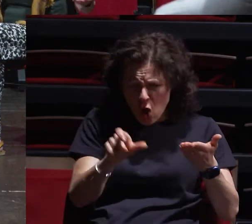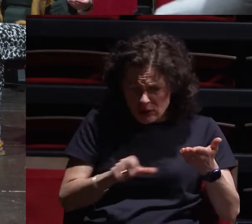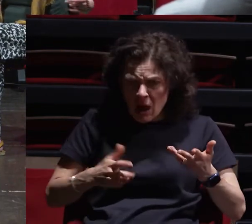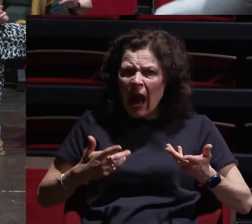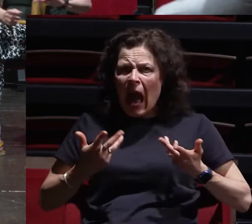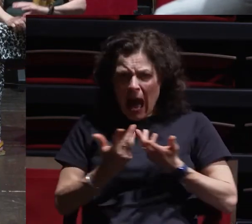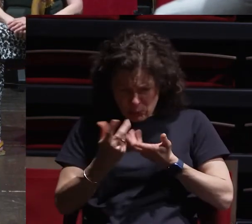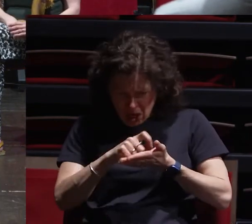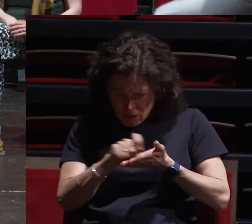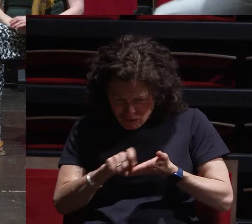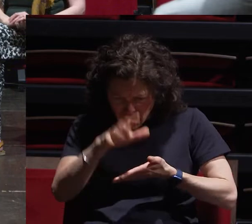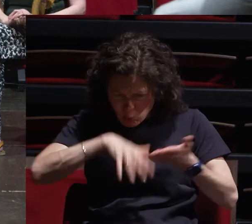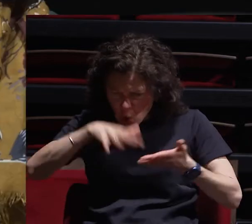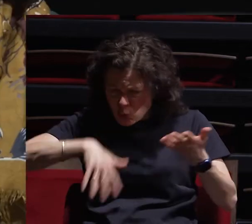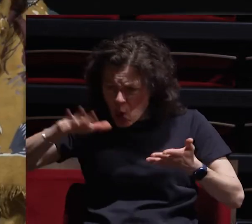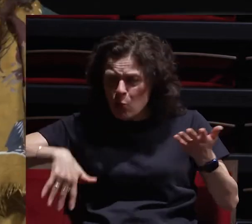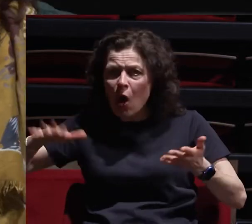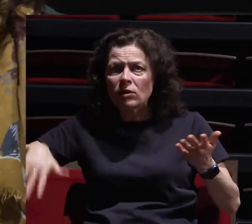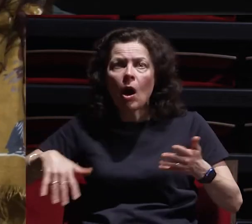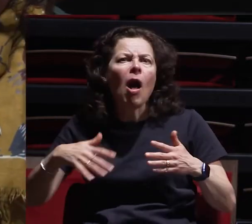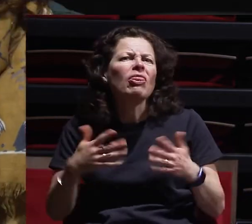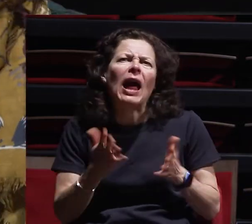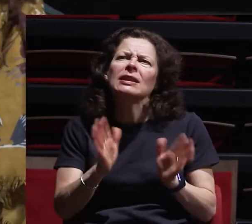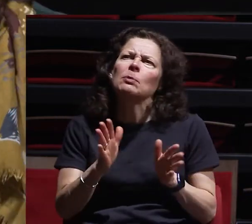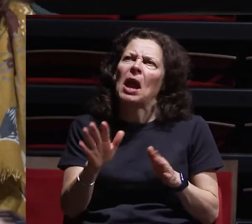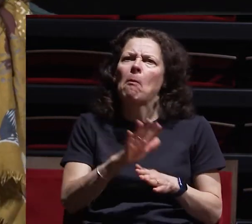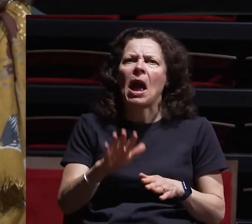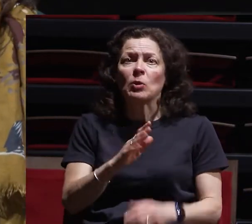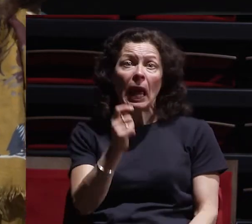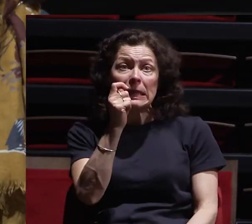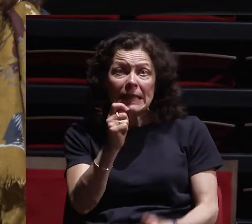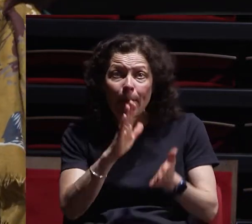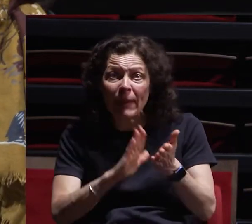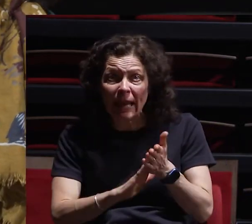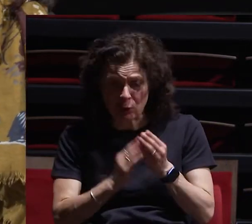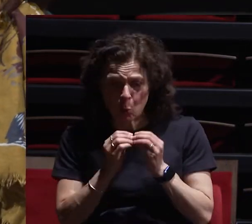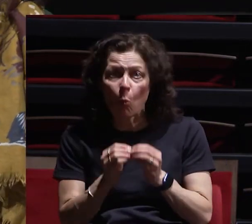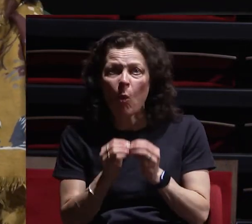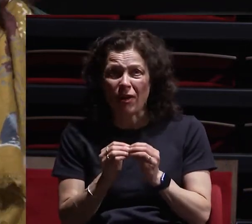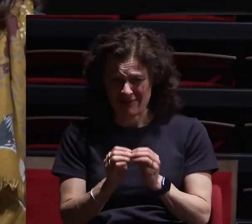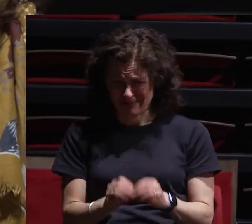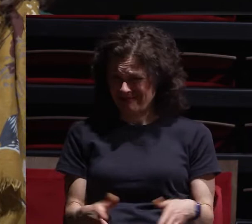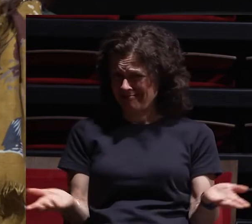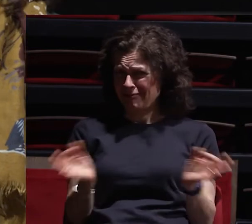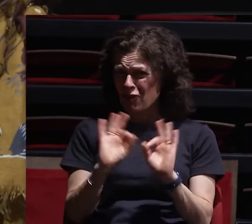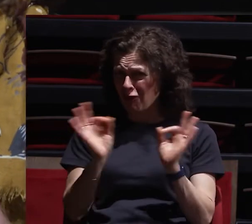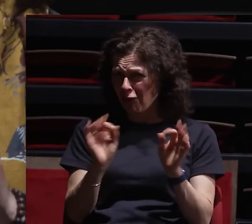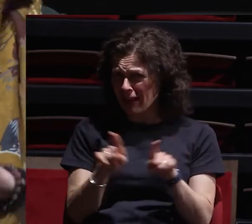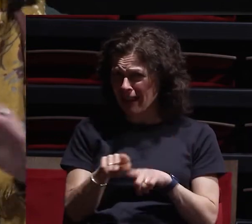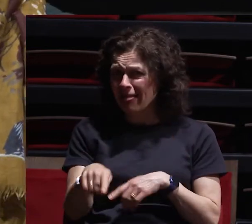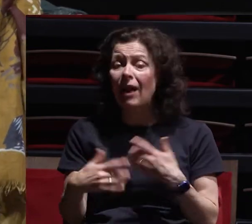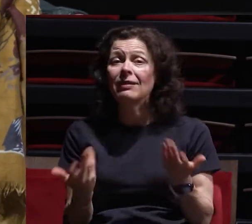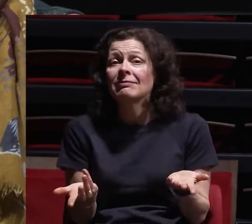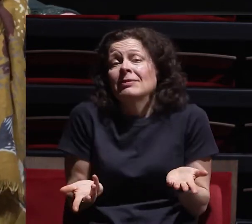like, oh, look at all those words. I mean, how did I write all those words? That's a very long monologue. That's got to be about at least 10 minutes. And of course,